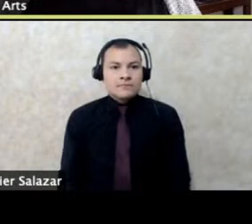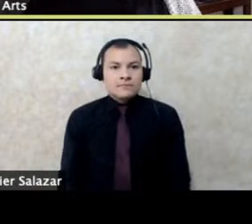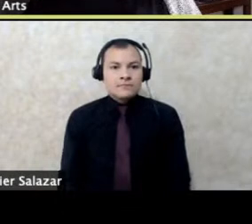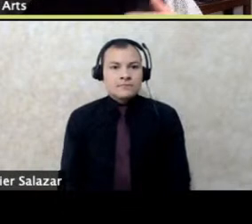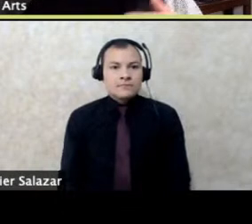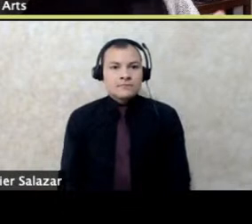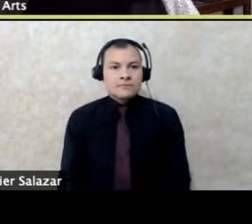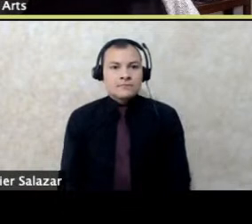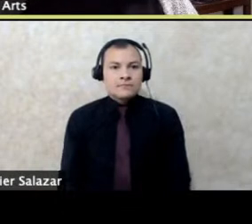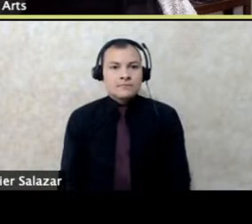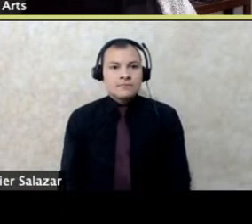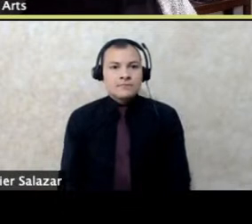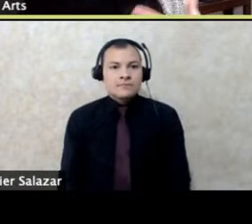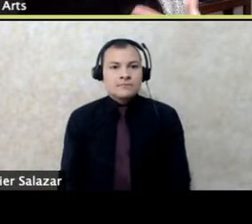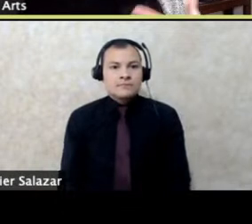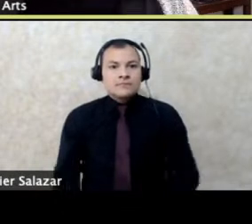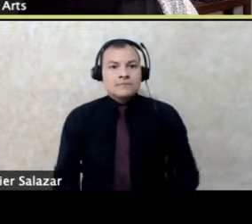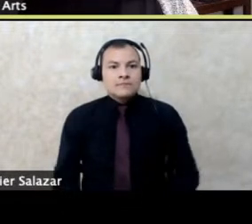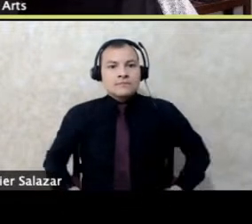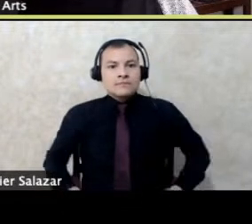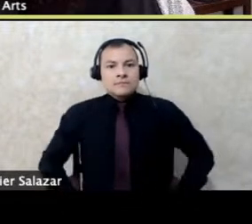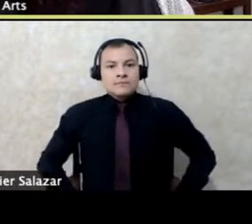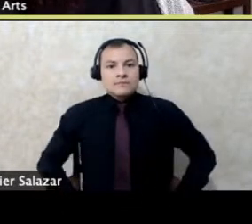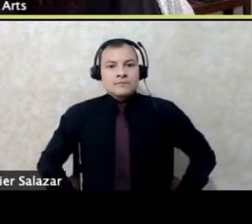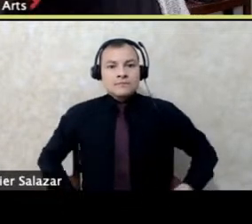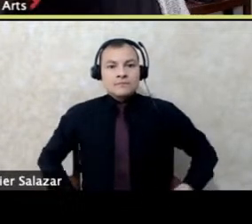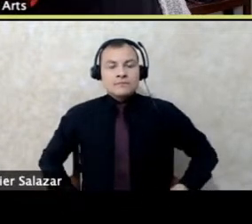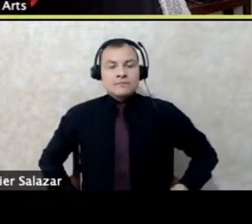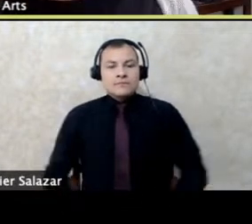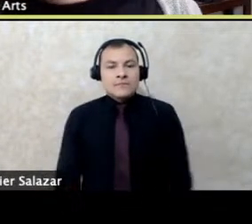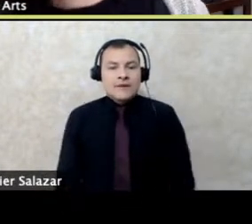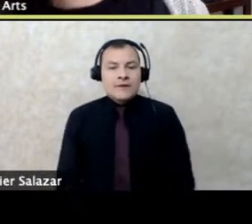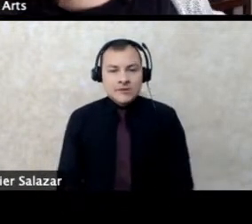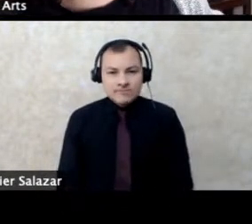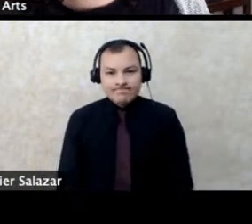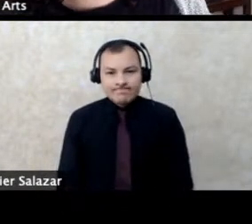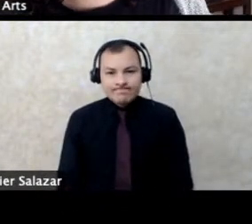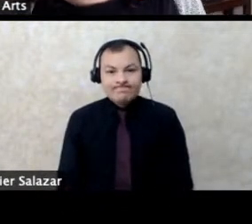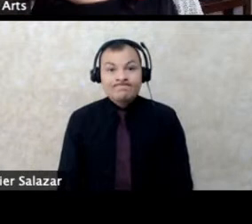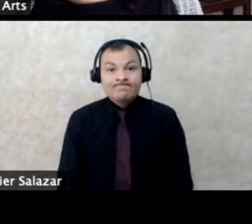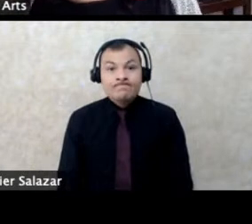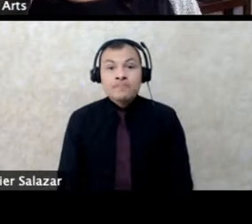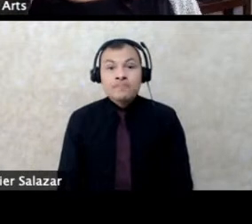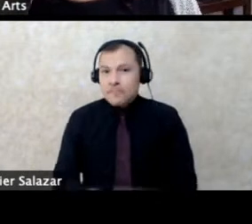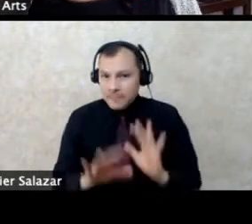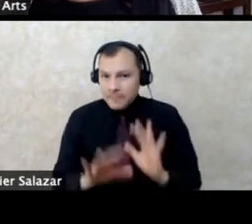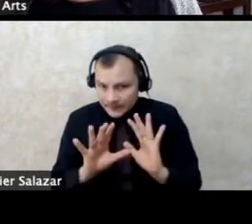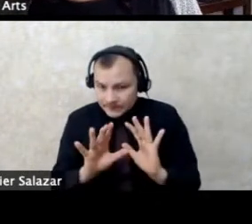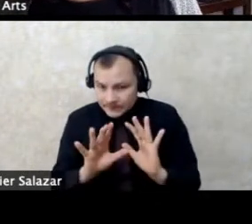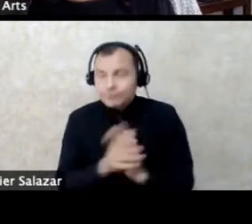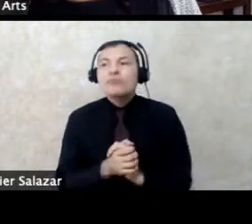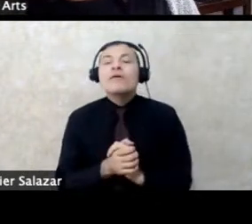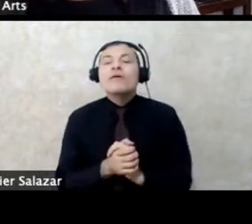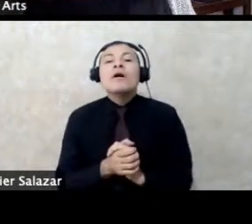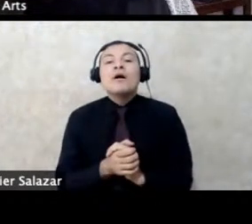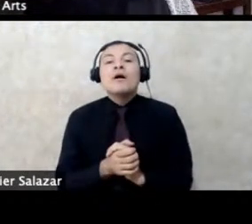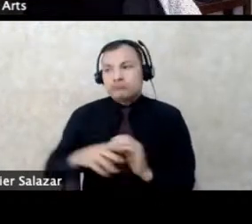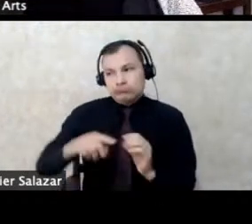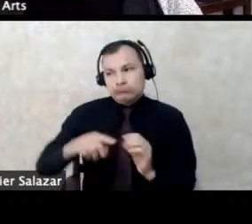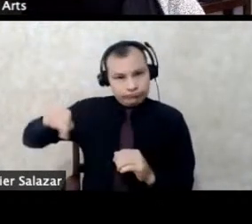is also crucial. Entonces, en ese mismo sentido, lo que queremos hacer es más bien